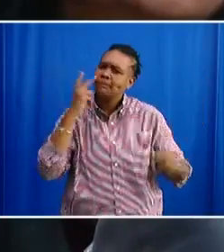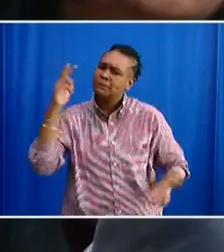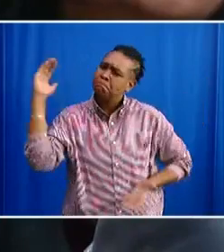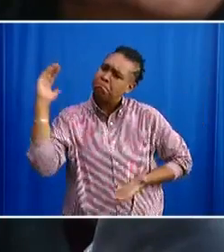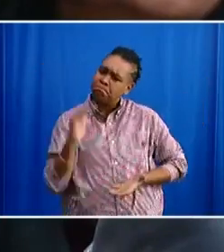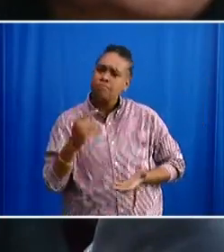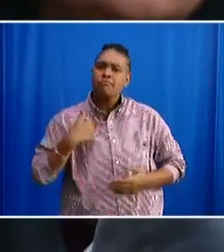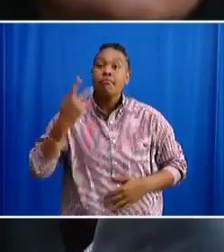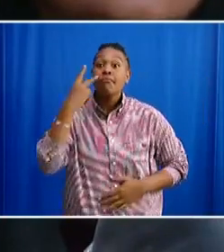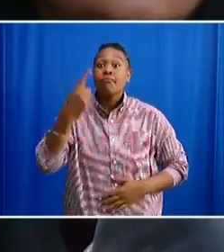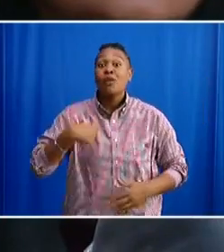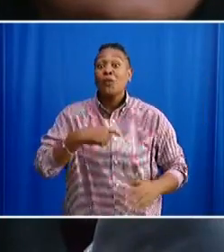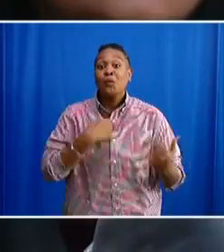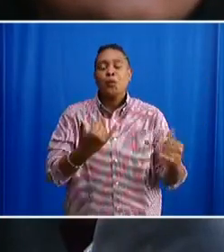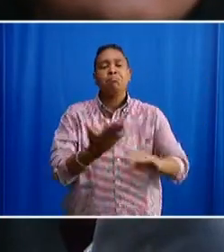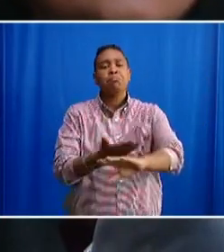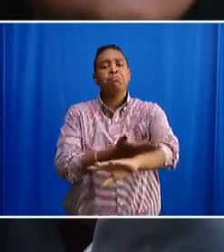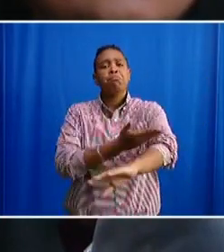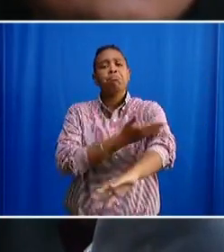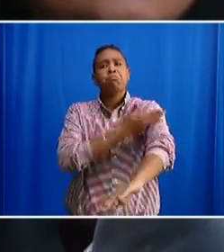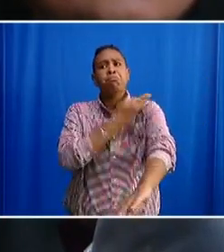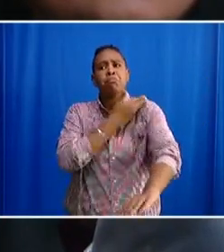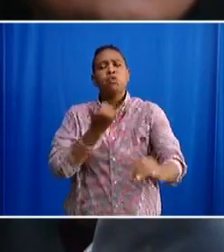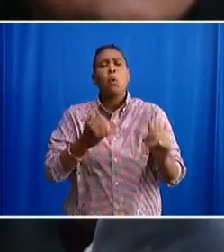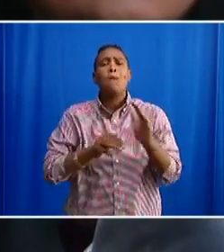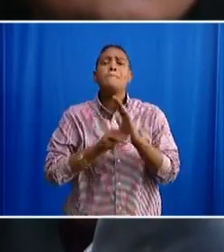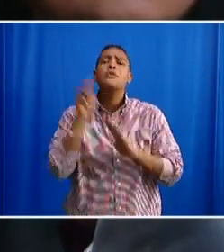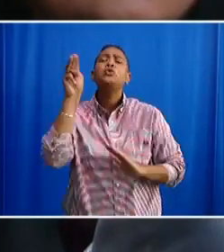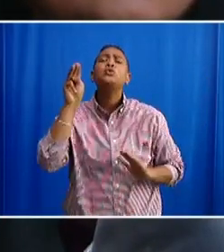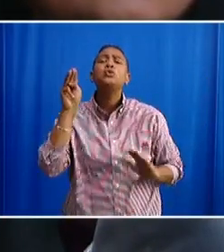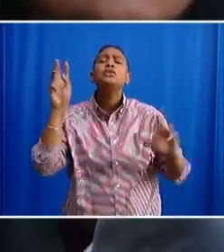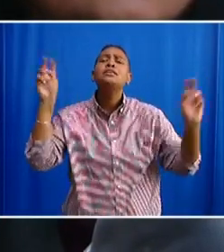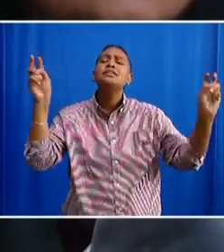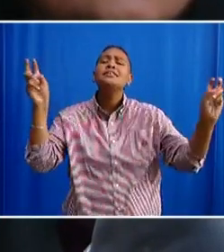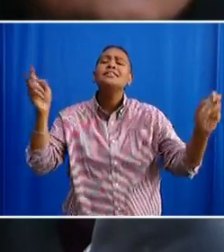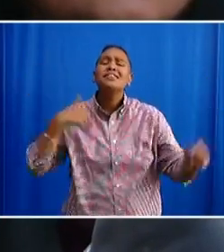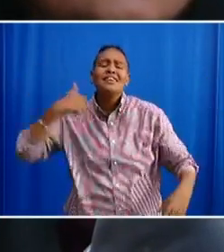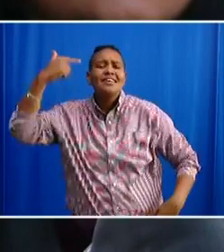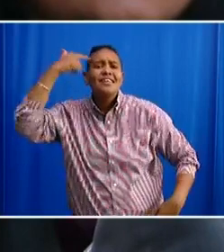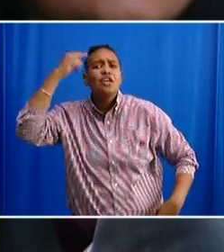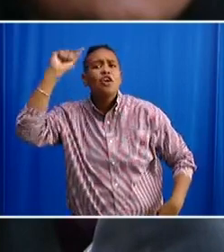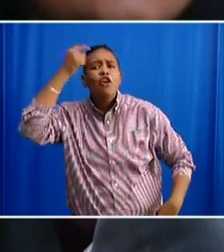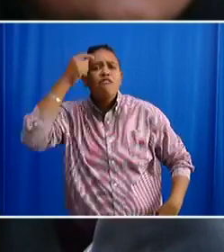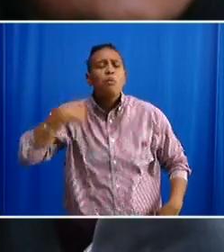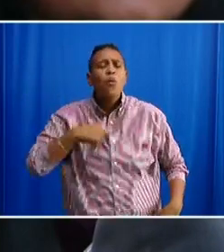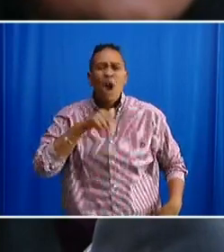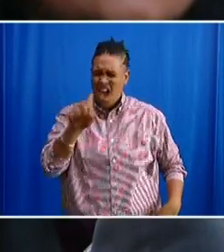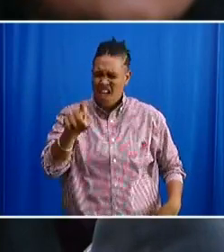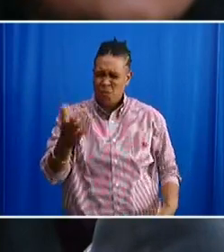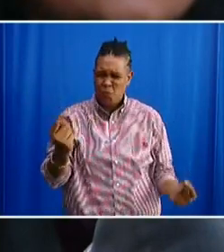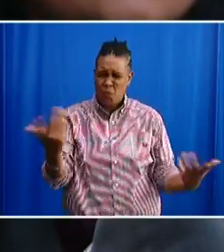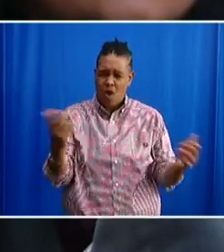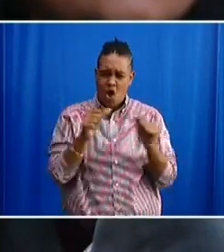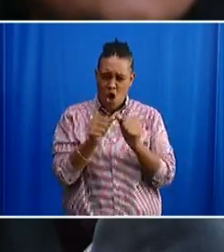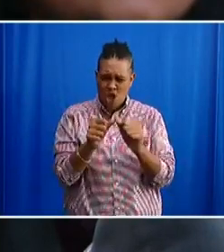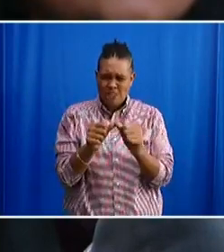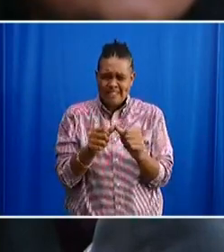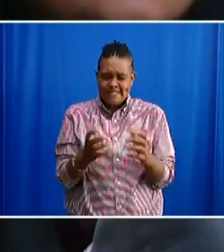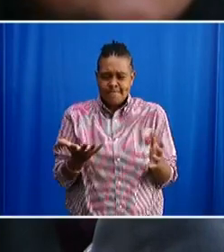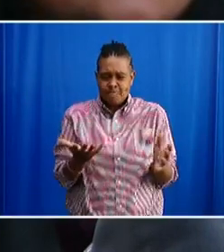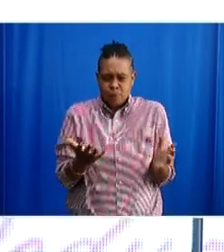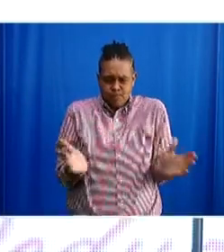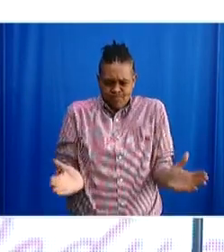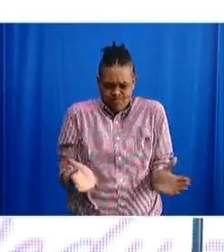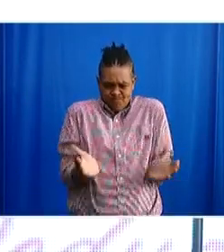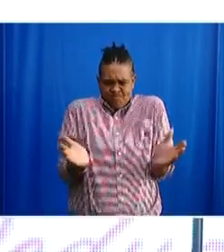are maturing in that regard. And I think as a government, we have to continue to nurture